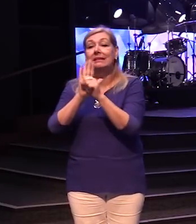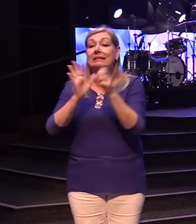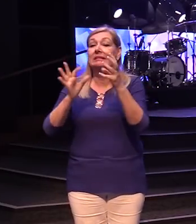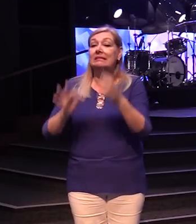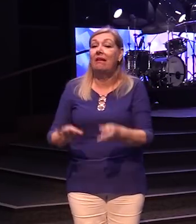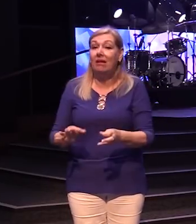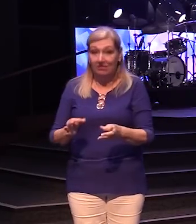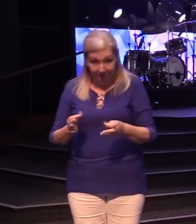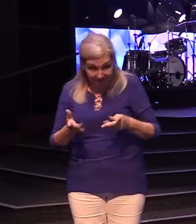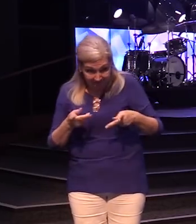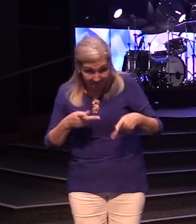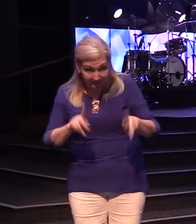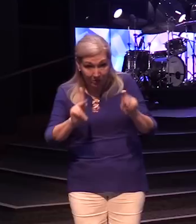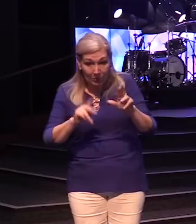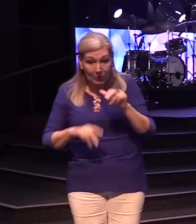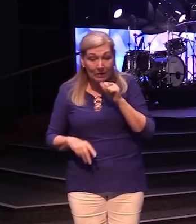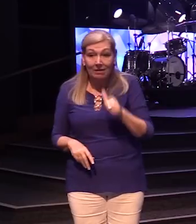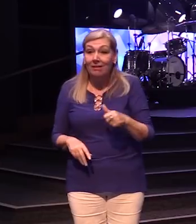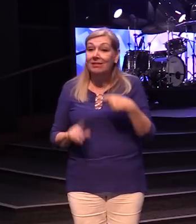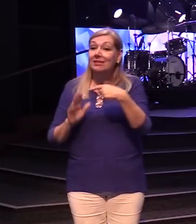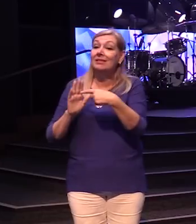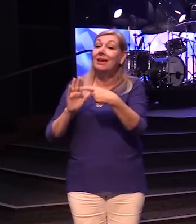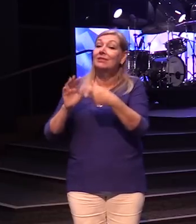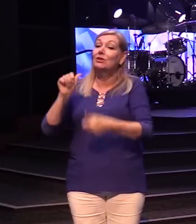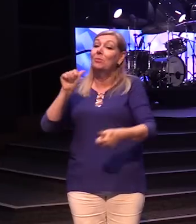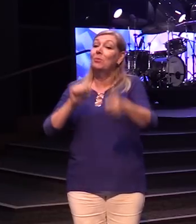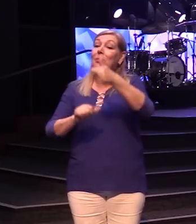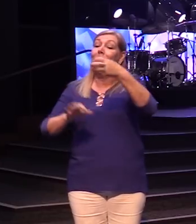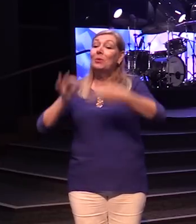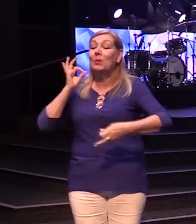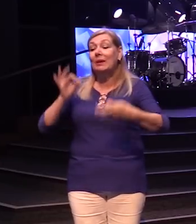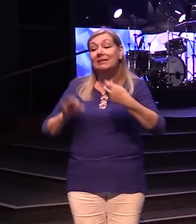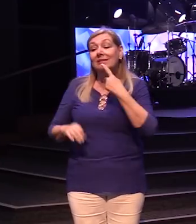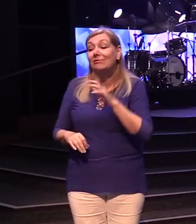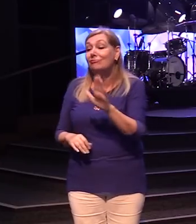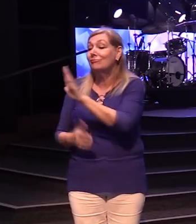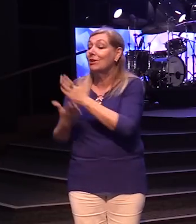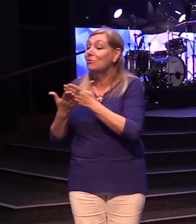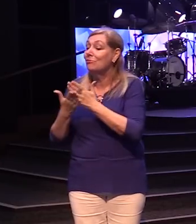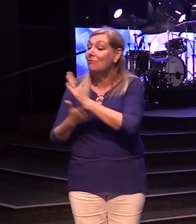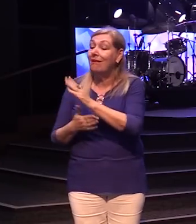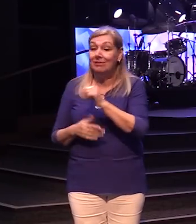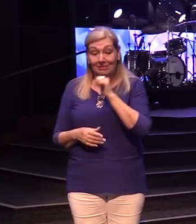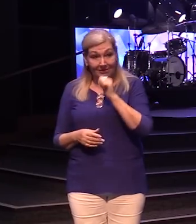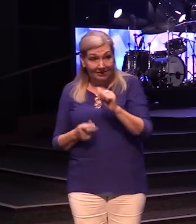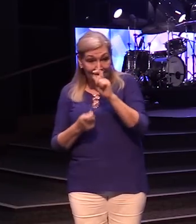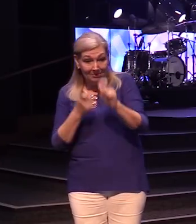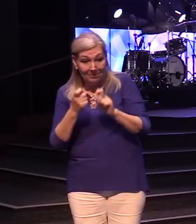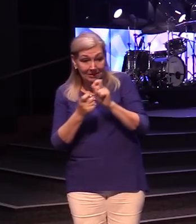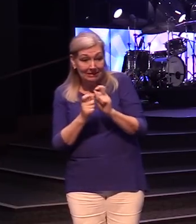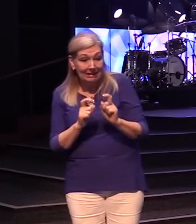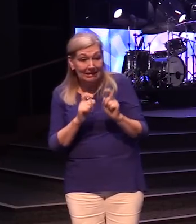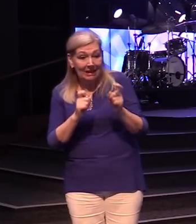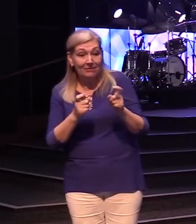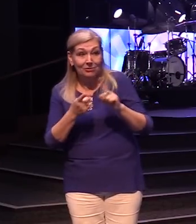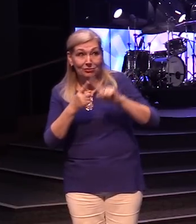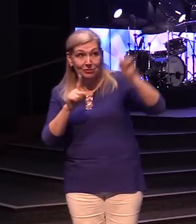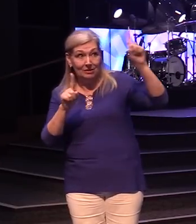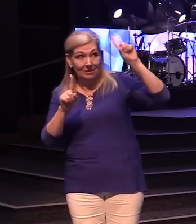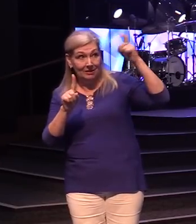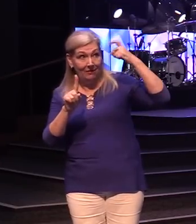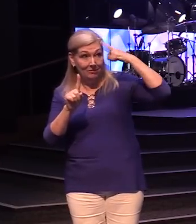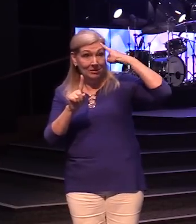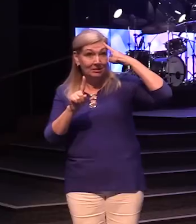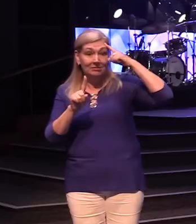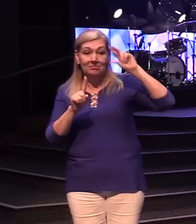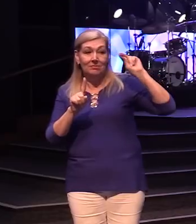said those rights which are not specifically given to the federal government, revert